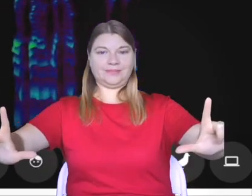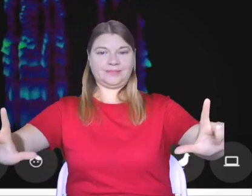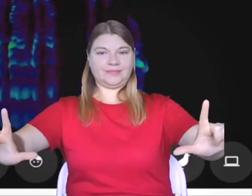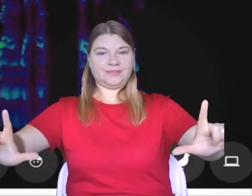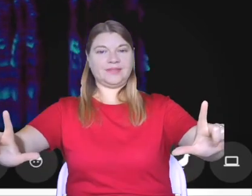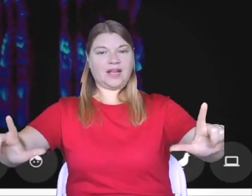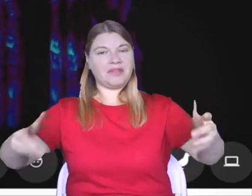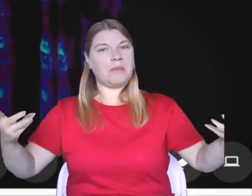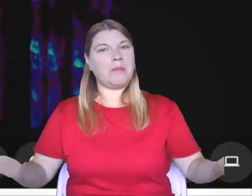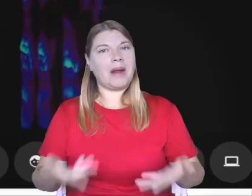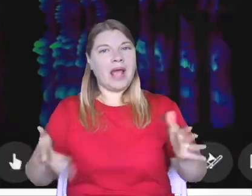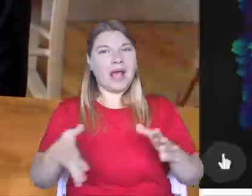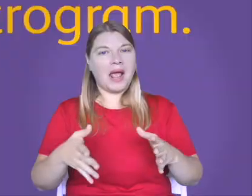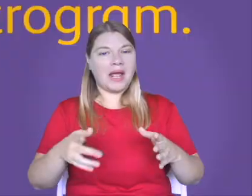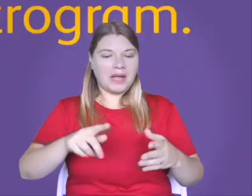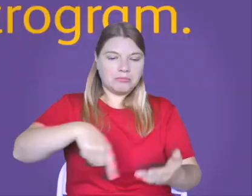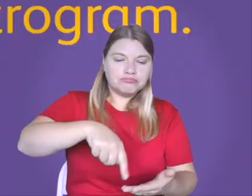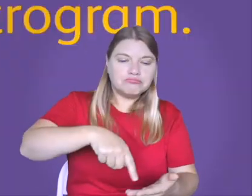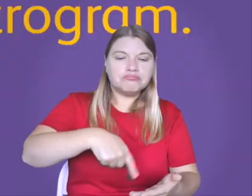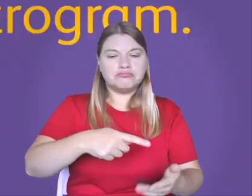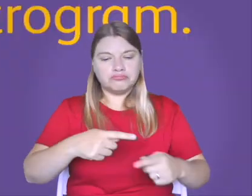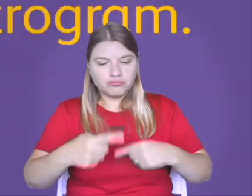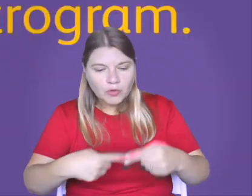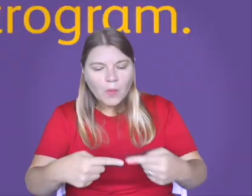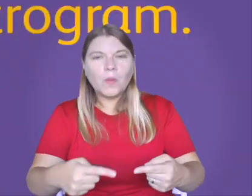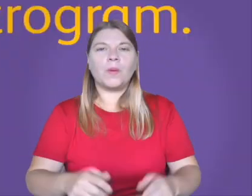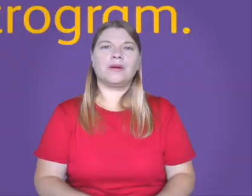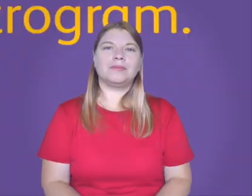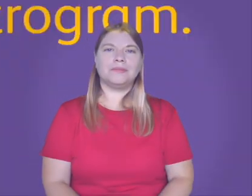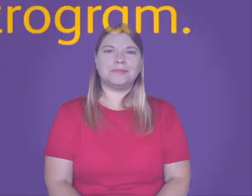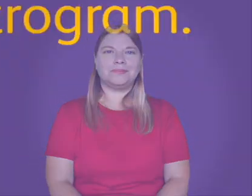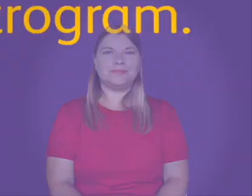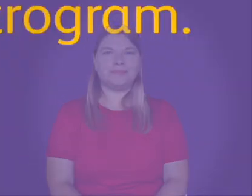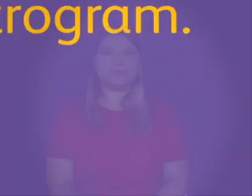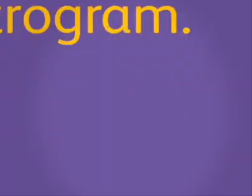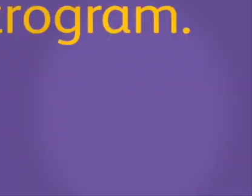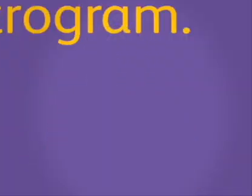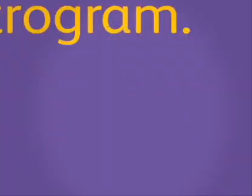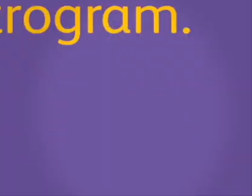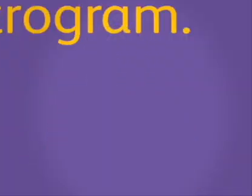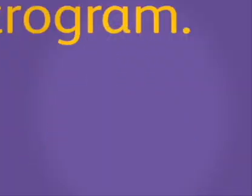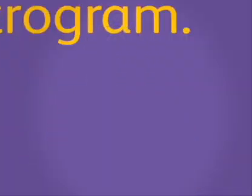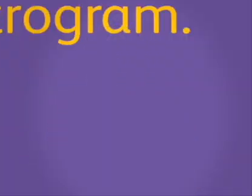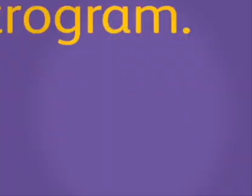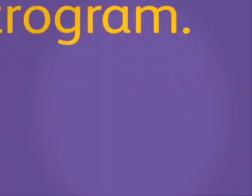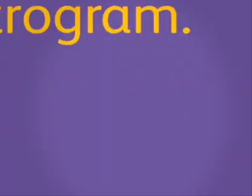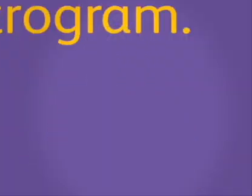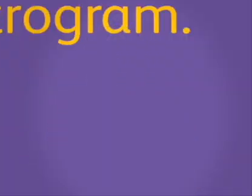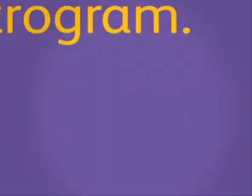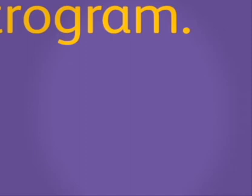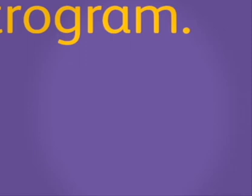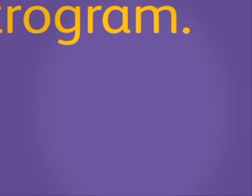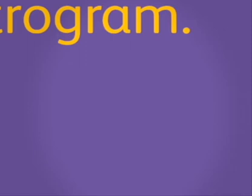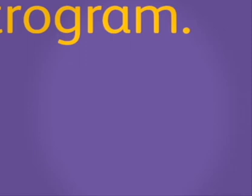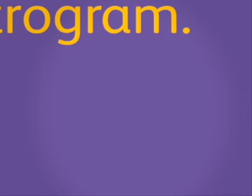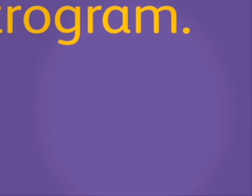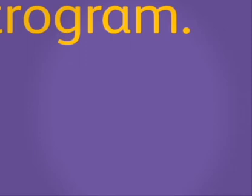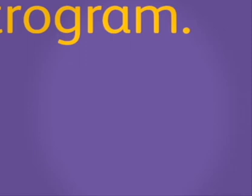goes full screen. Roll and spin the coin while watching the spectrogram.